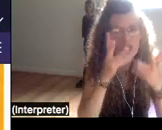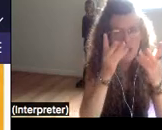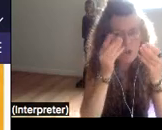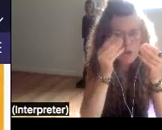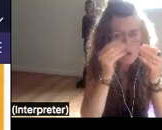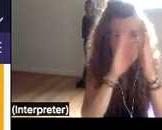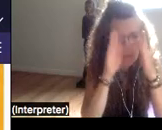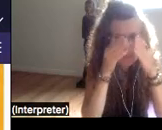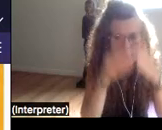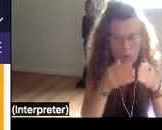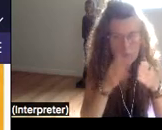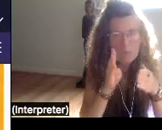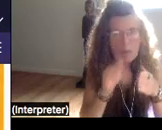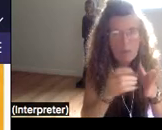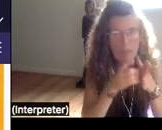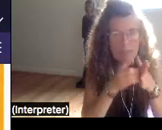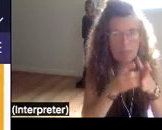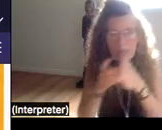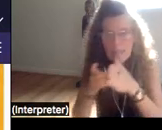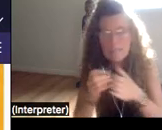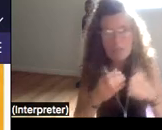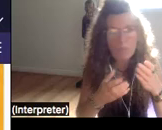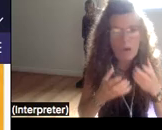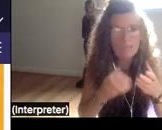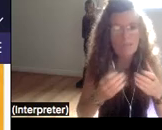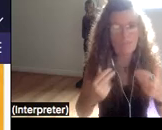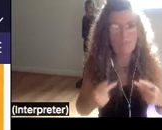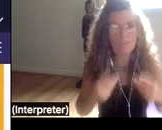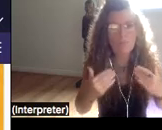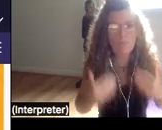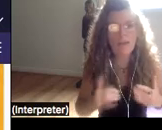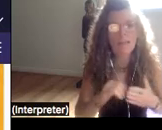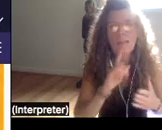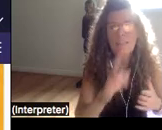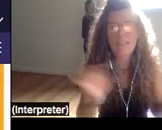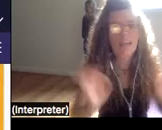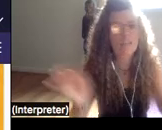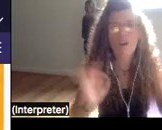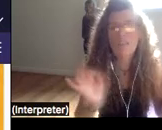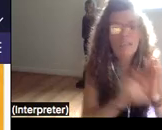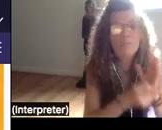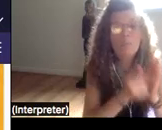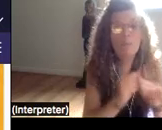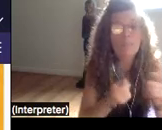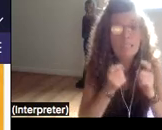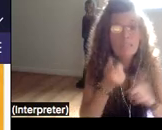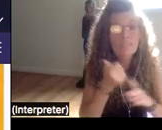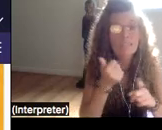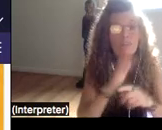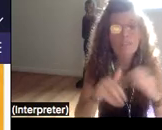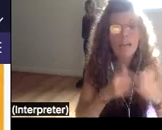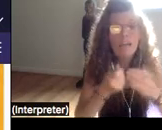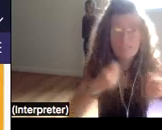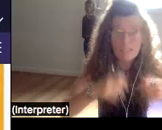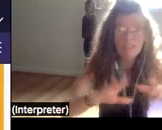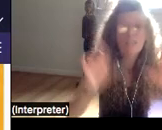is so absorbed by the demands and wants of the physical body that it has hardly a moment to give